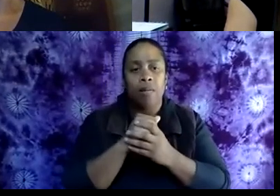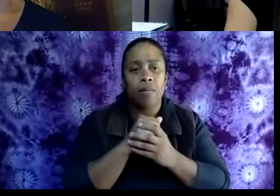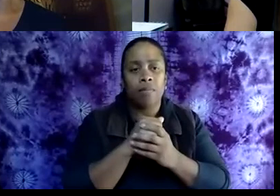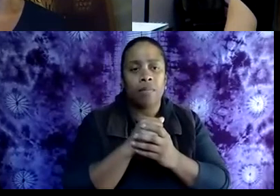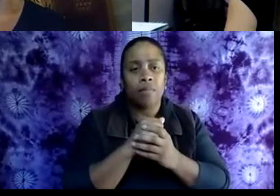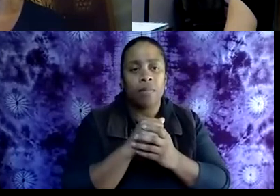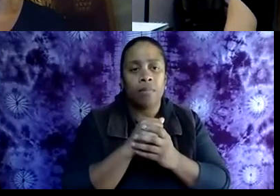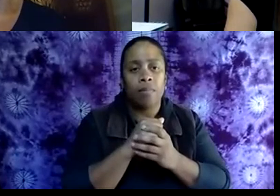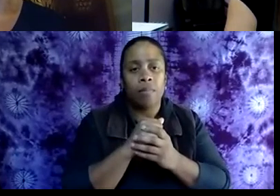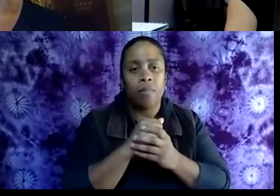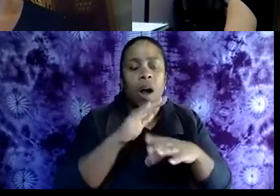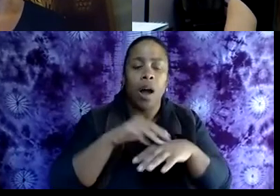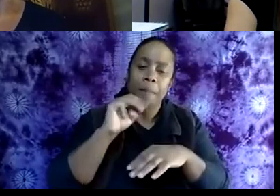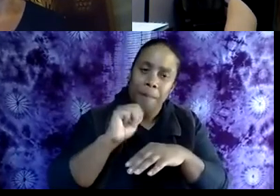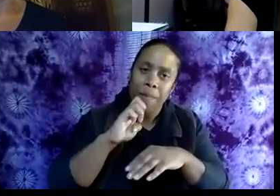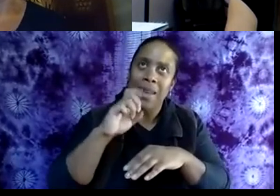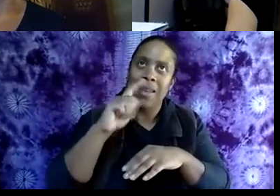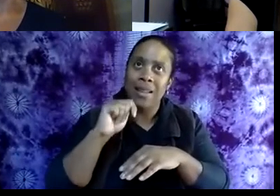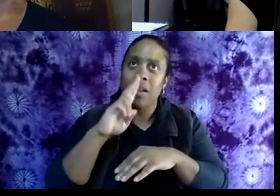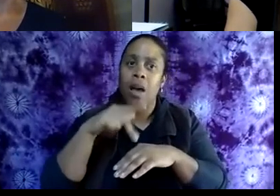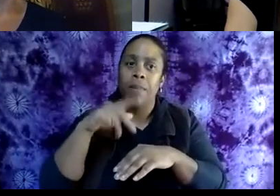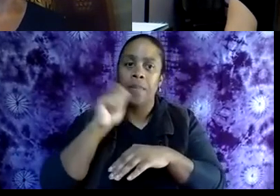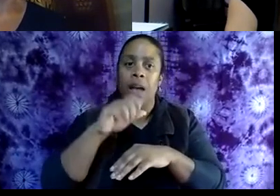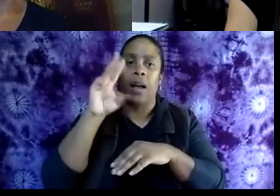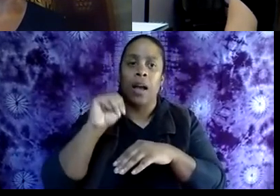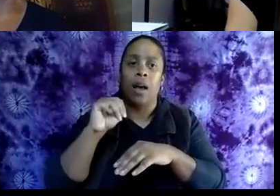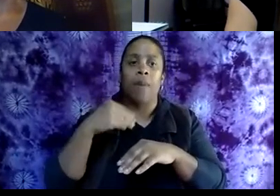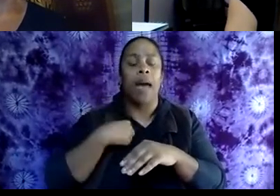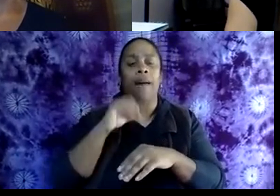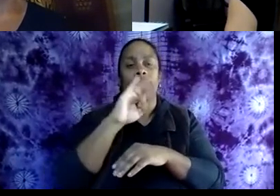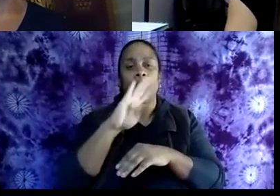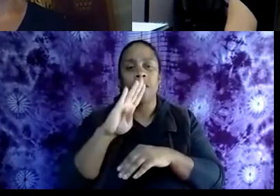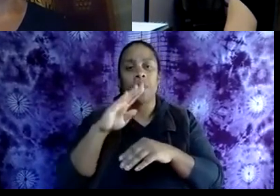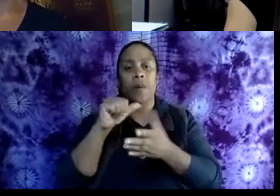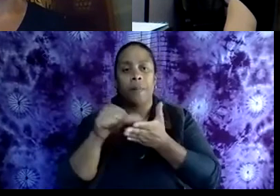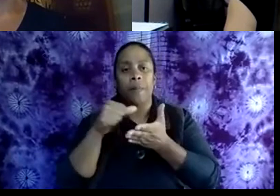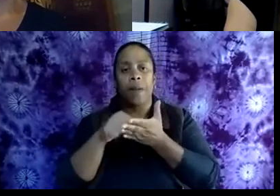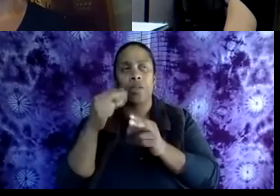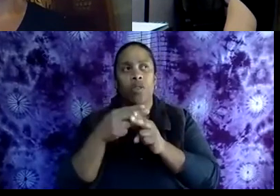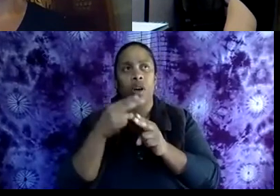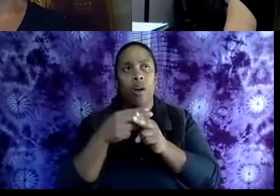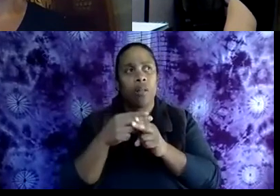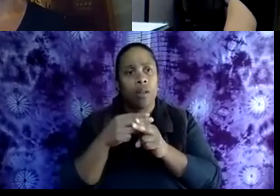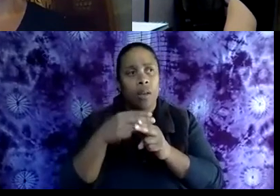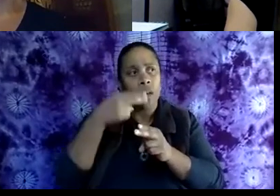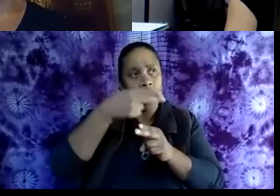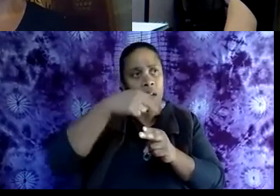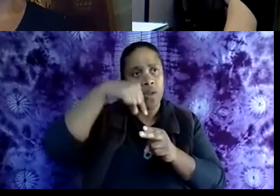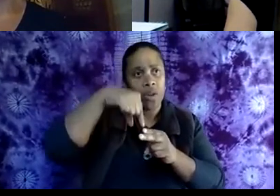themeetup.com. And I have a Facebook page called Tarot